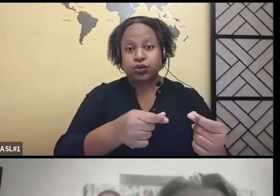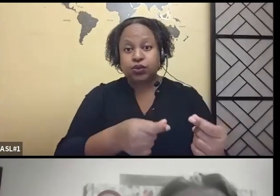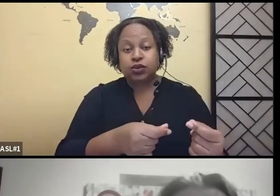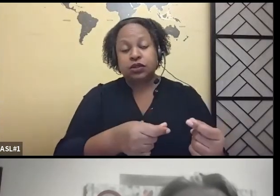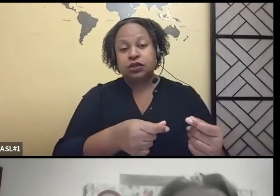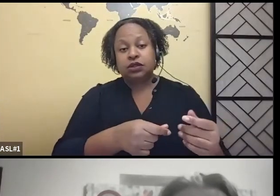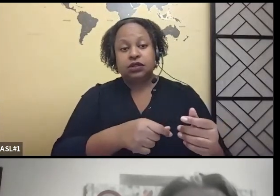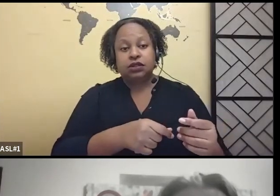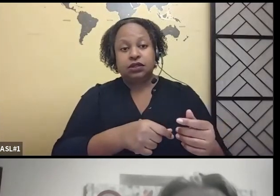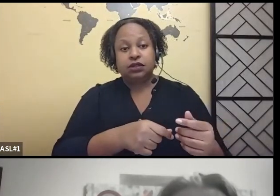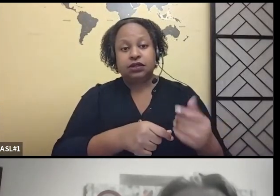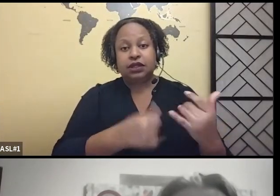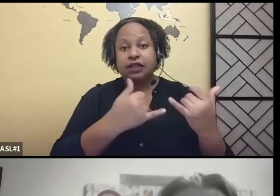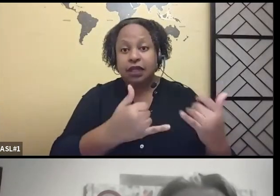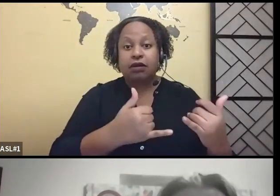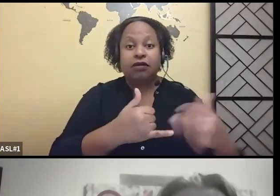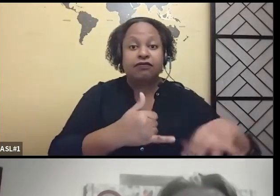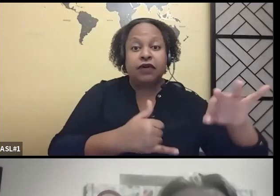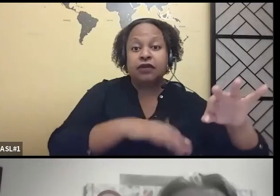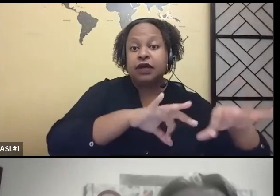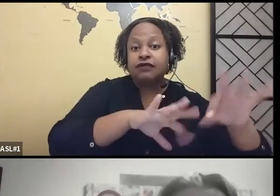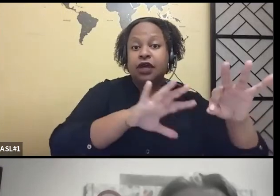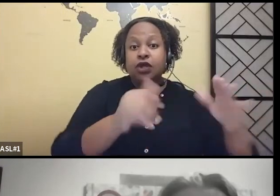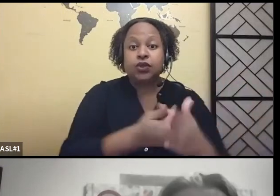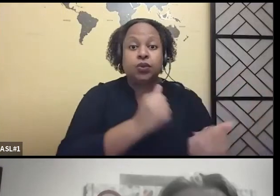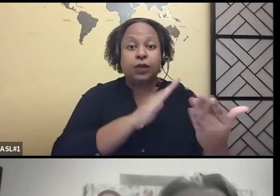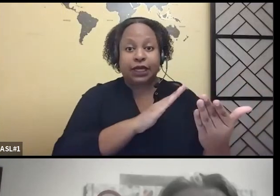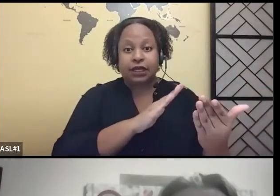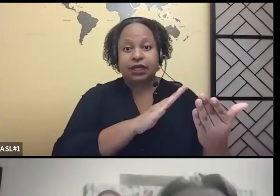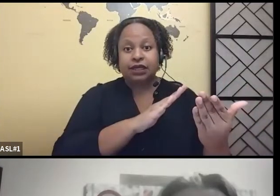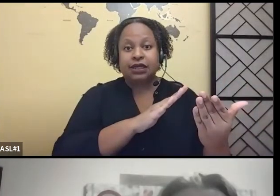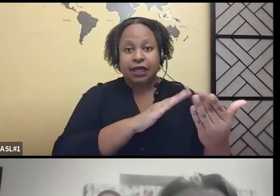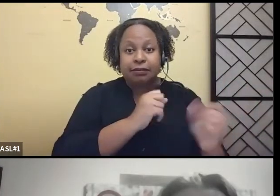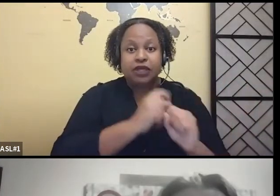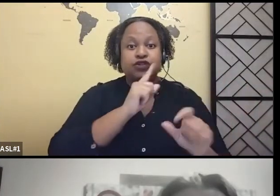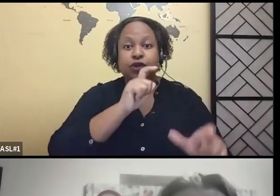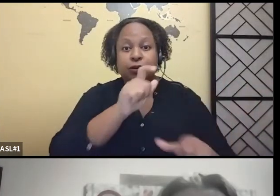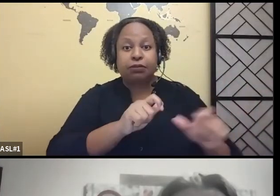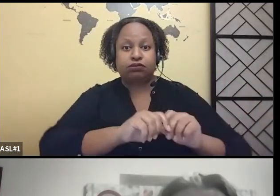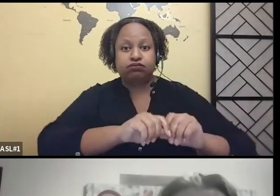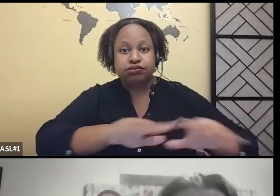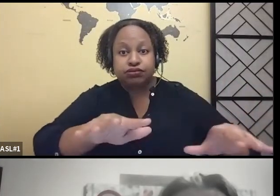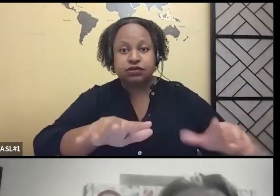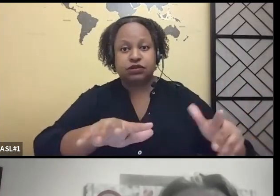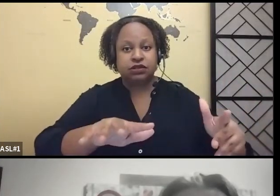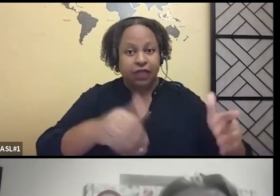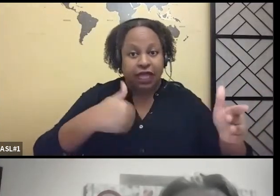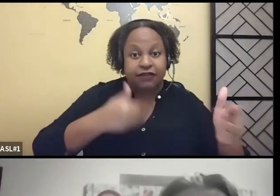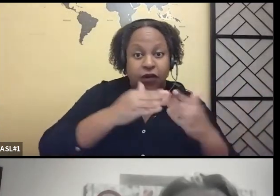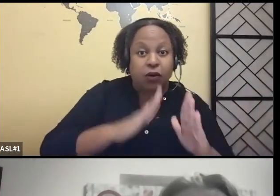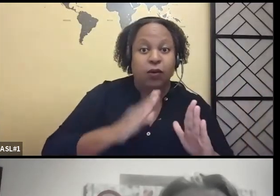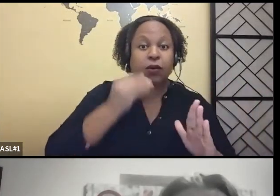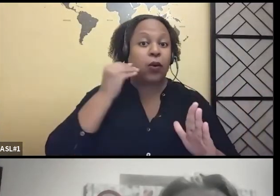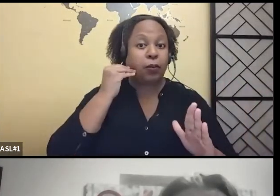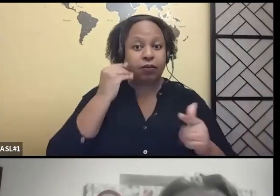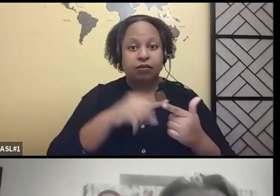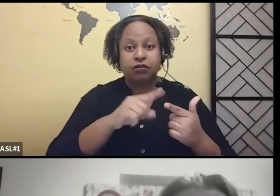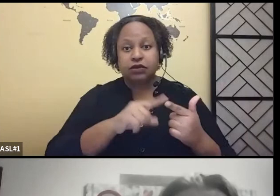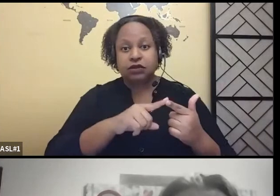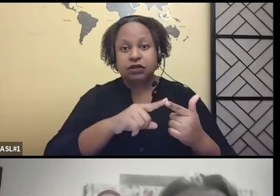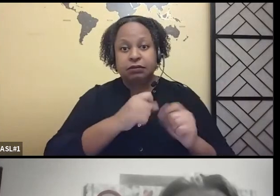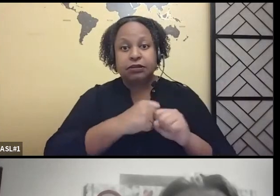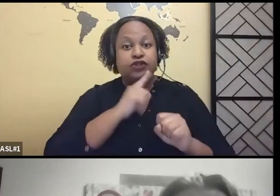order to circulate things and people, make sure that people are housed or not hungry, So that's